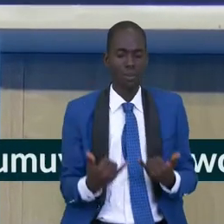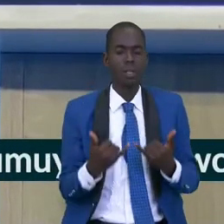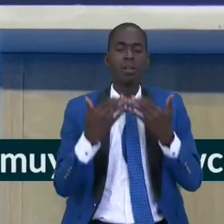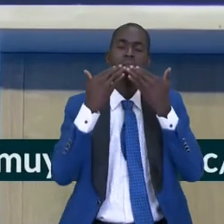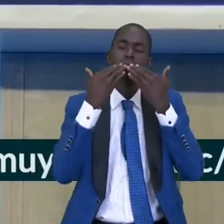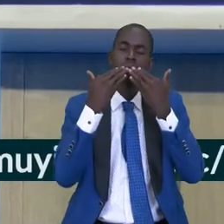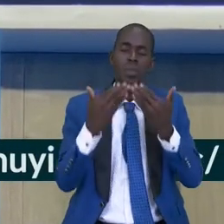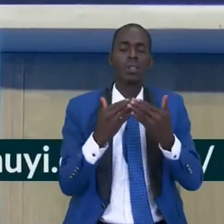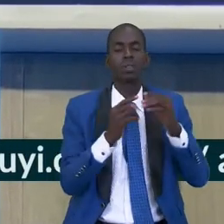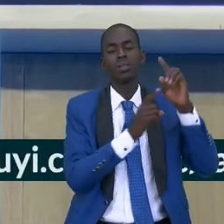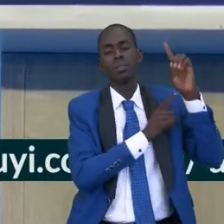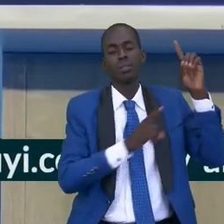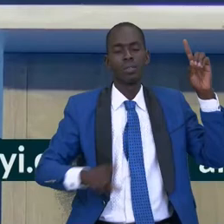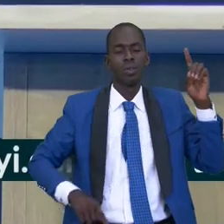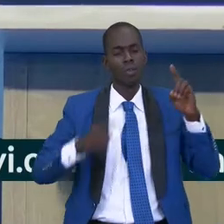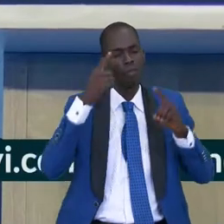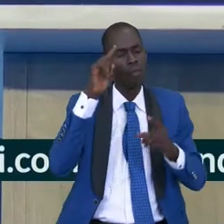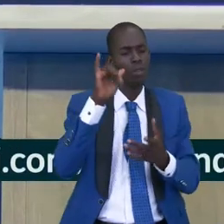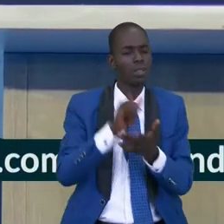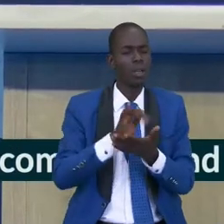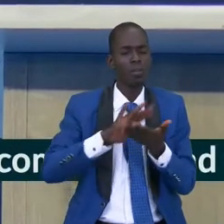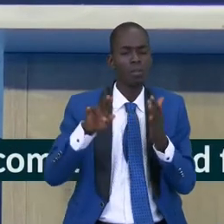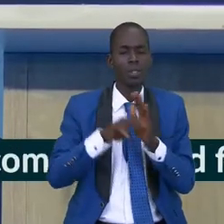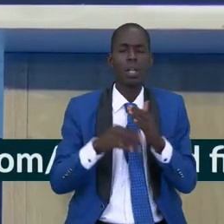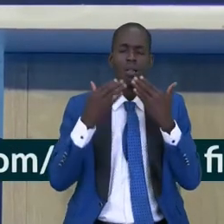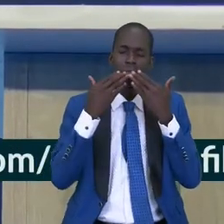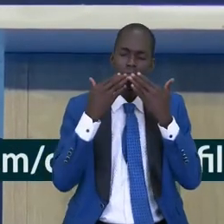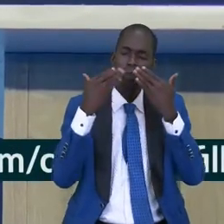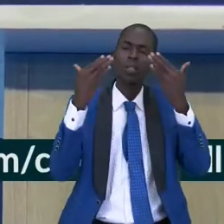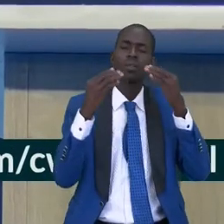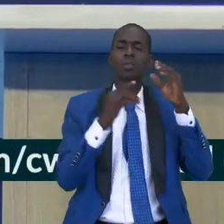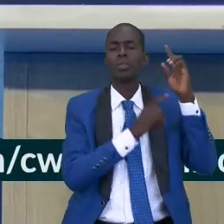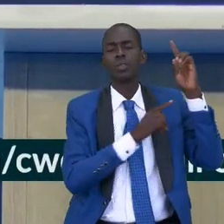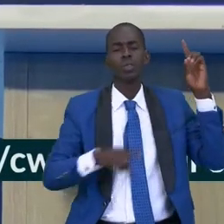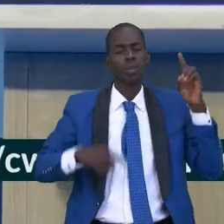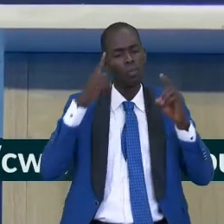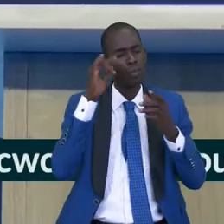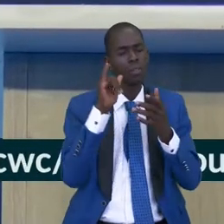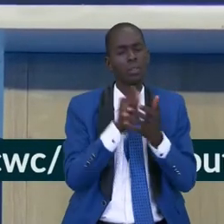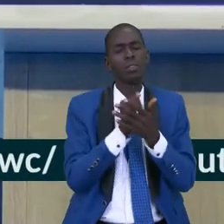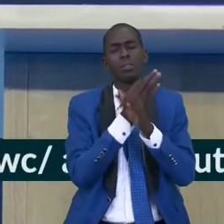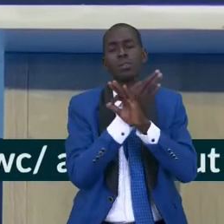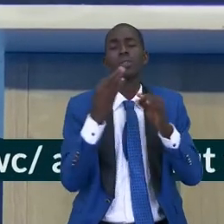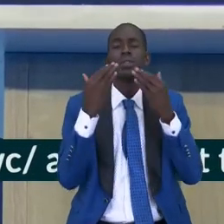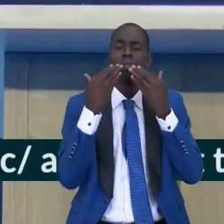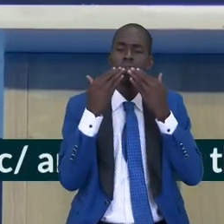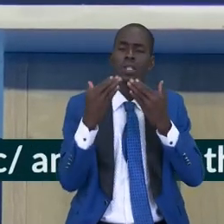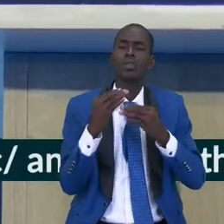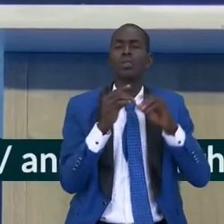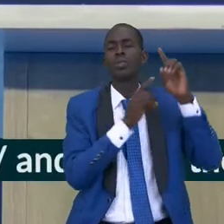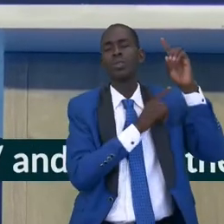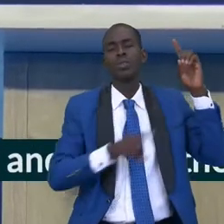you, Lord, for that forgiveness. Thank you, Lord, for that freedom. Thank you, Lord, for